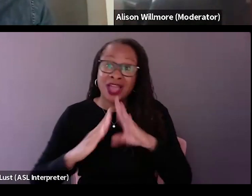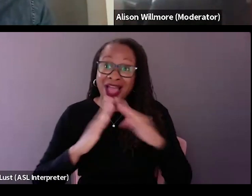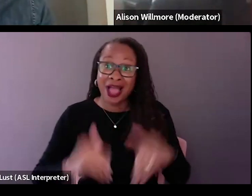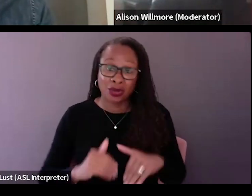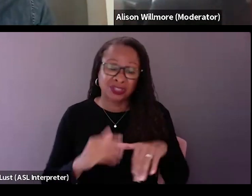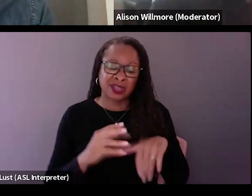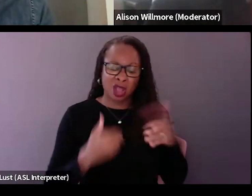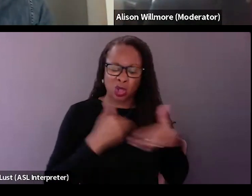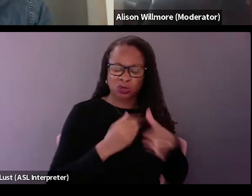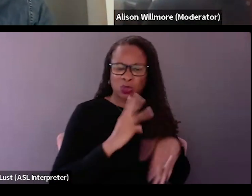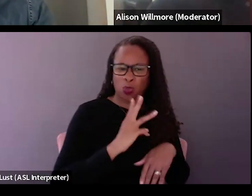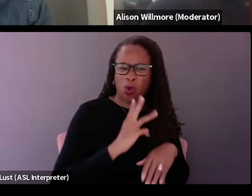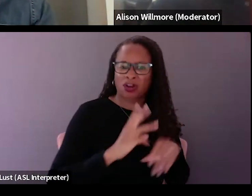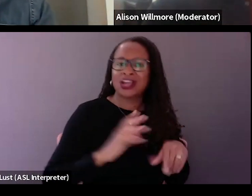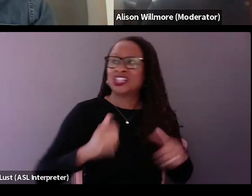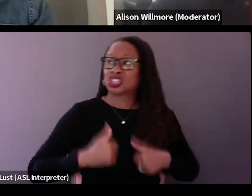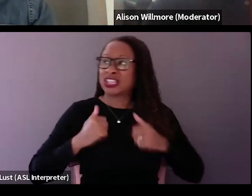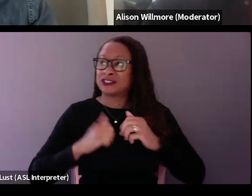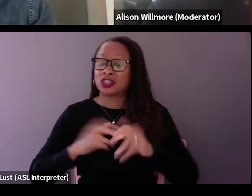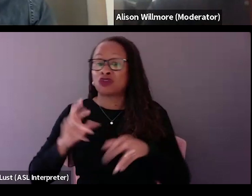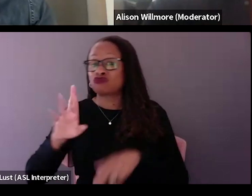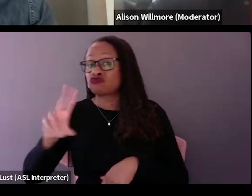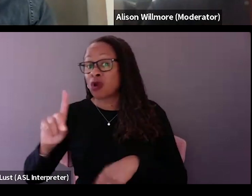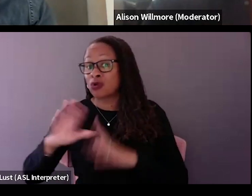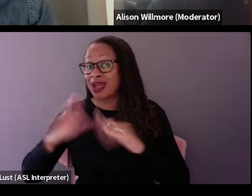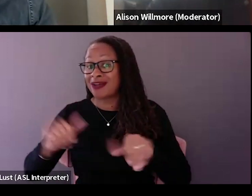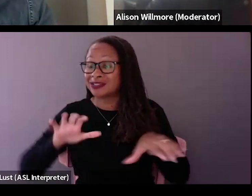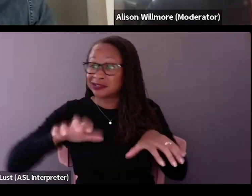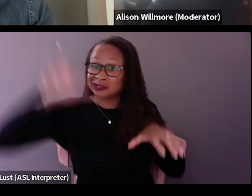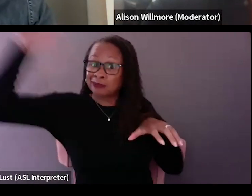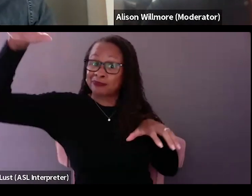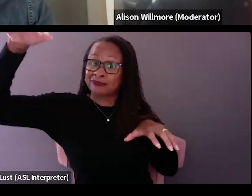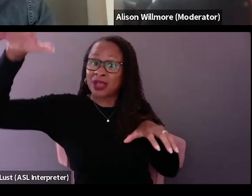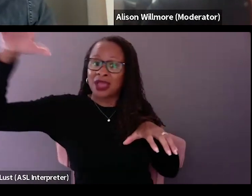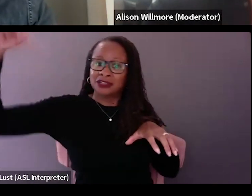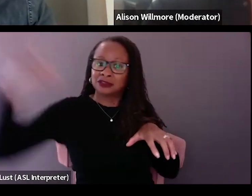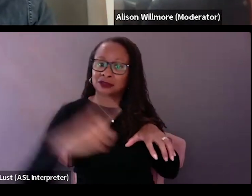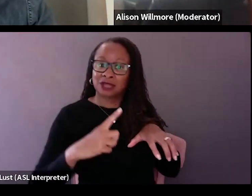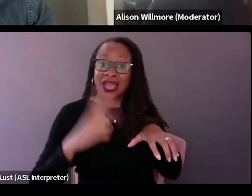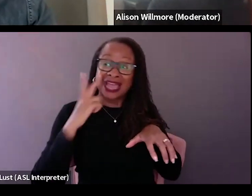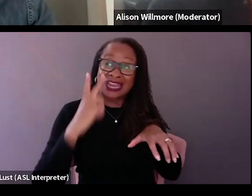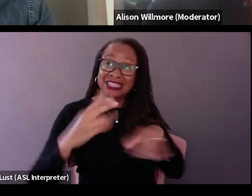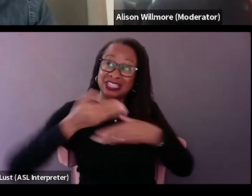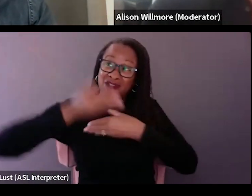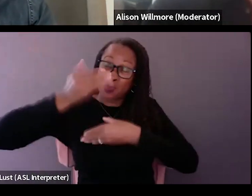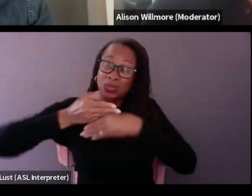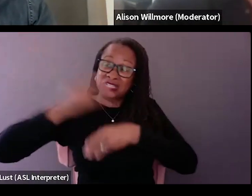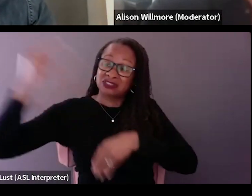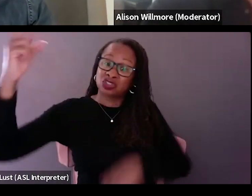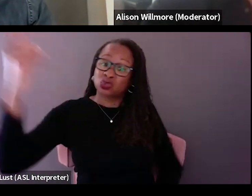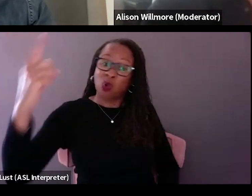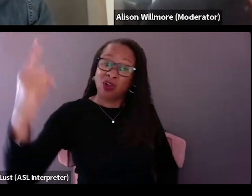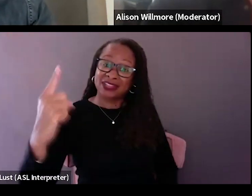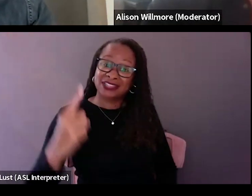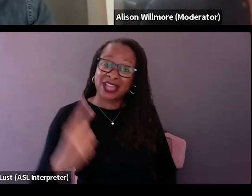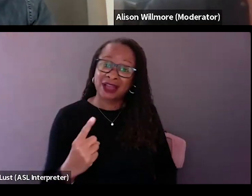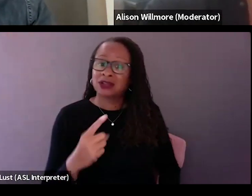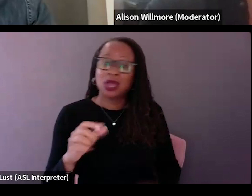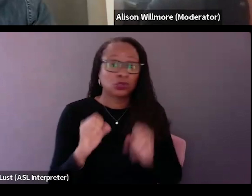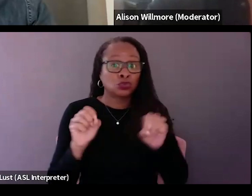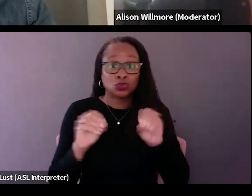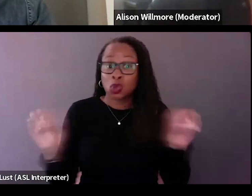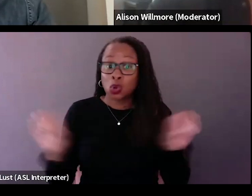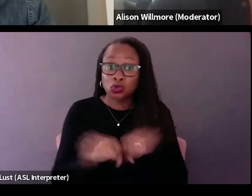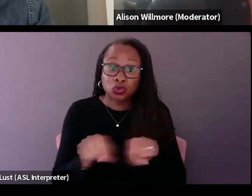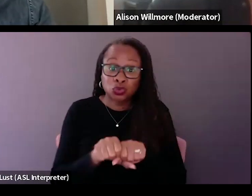window shuffling down and with her bare feet and her nightgown. And she just I said, start rolling. And